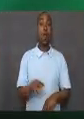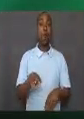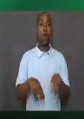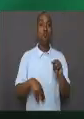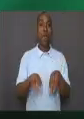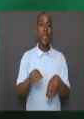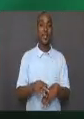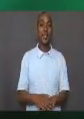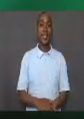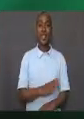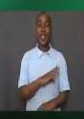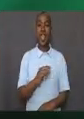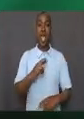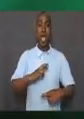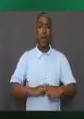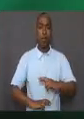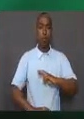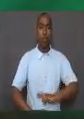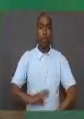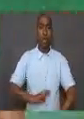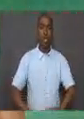movement, and reproduction.